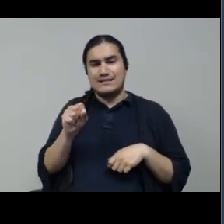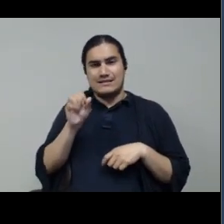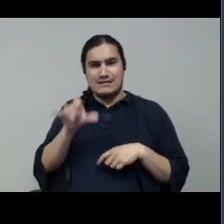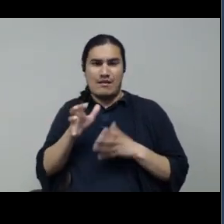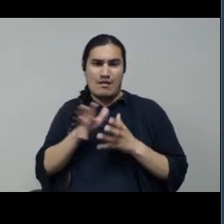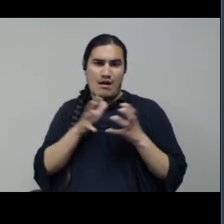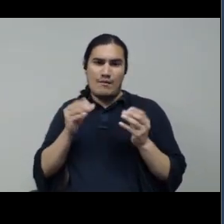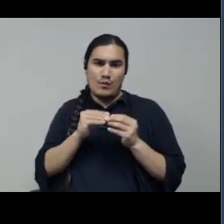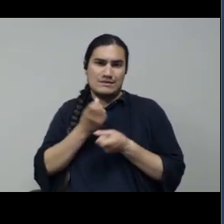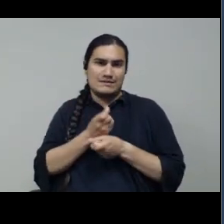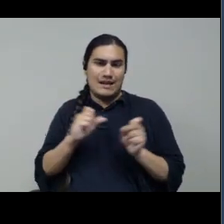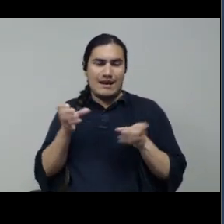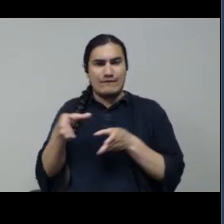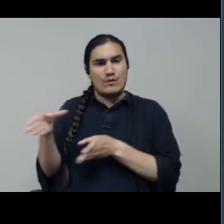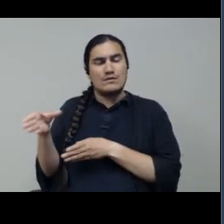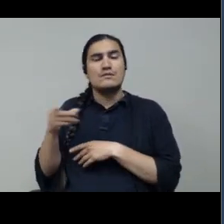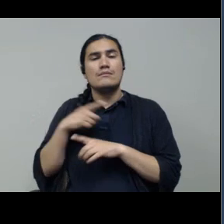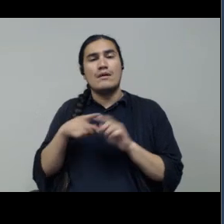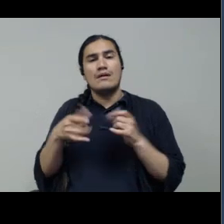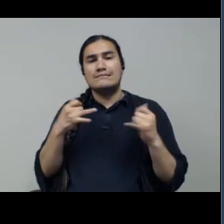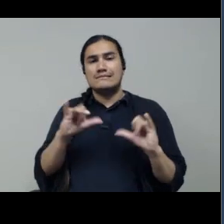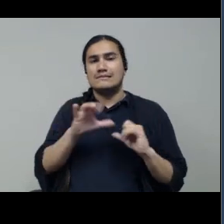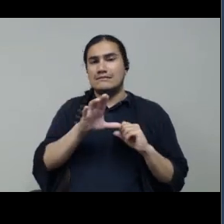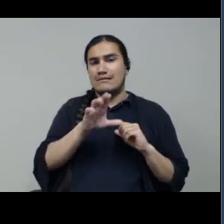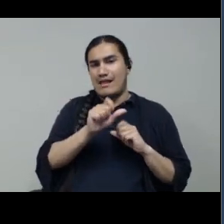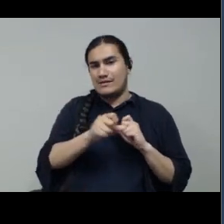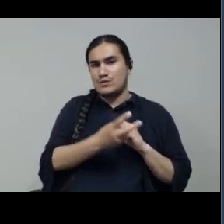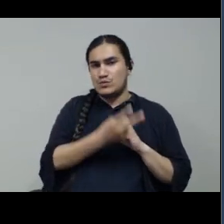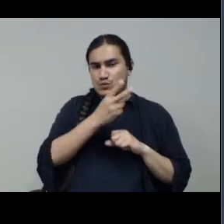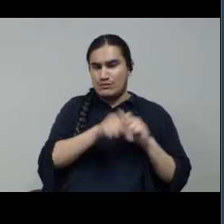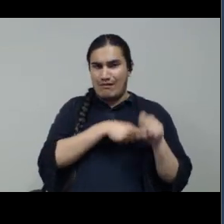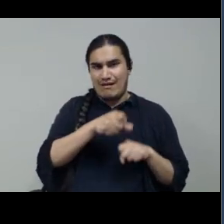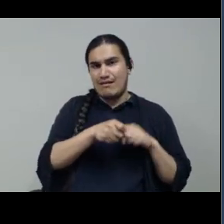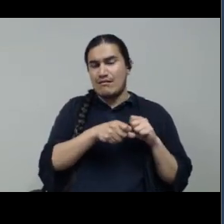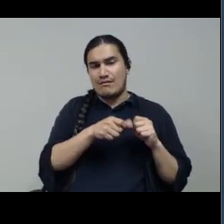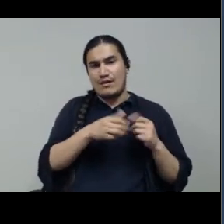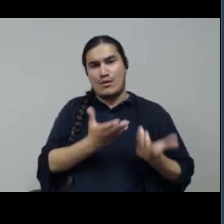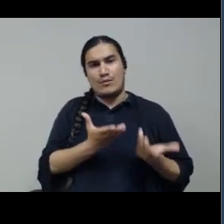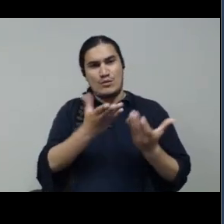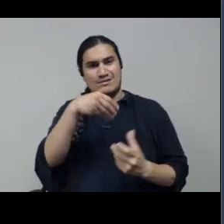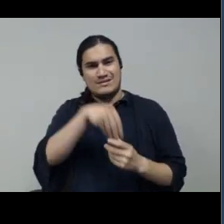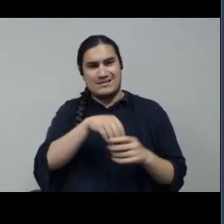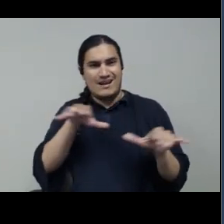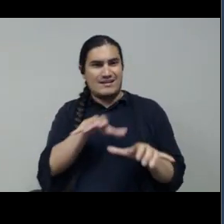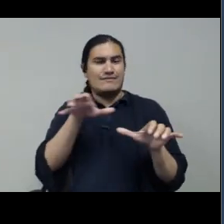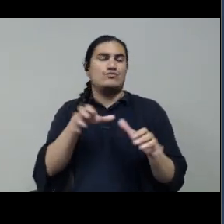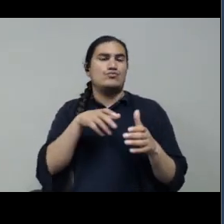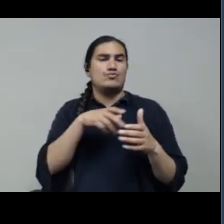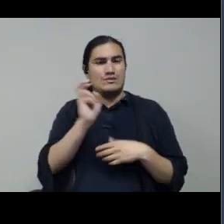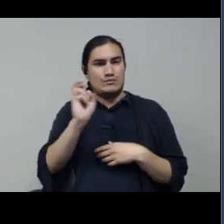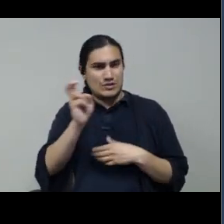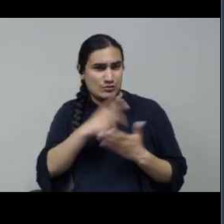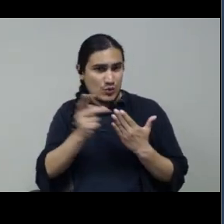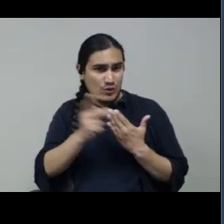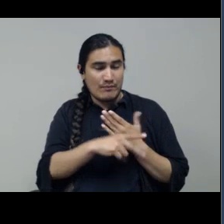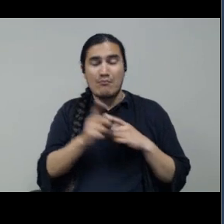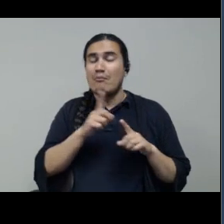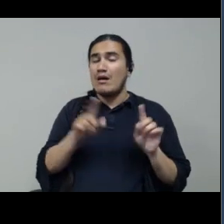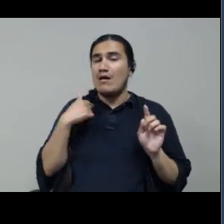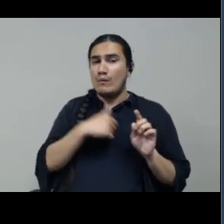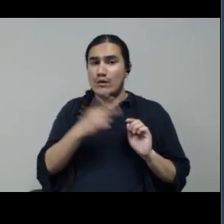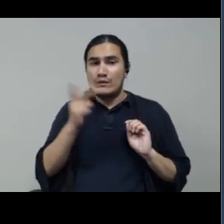safer. There are still class 2 bike facilities that are proposed in the active transportation program. However, we are